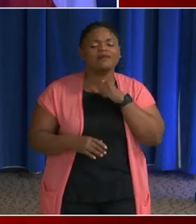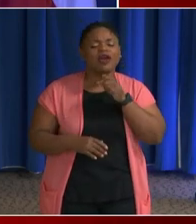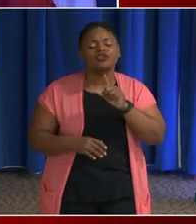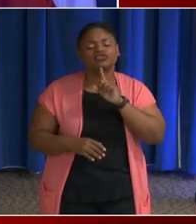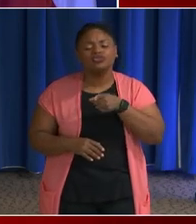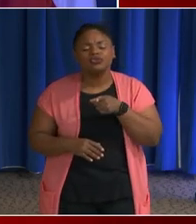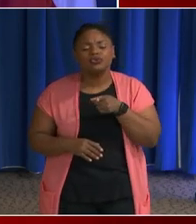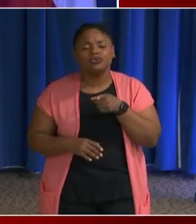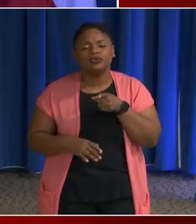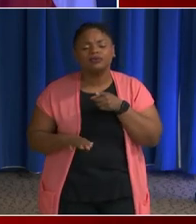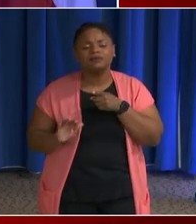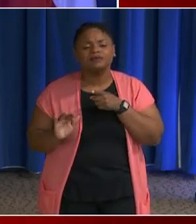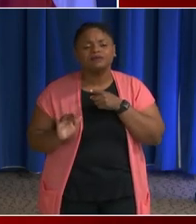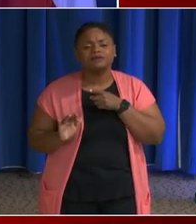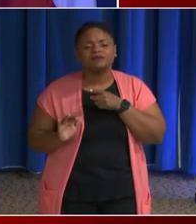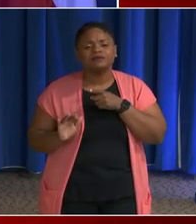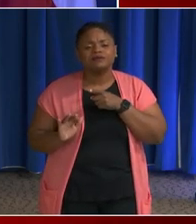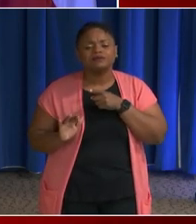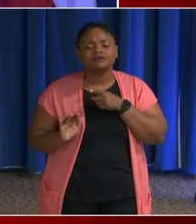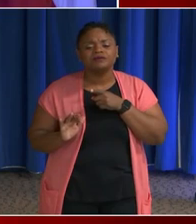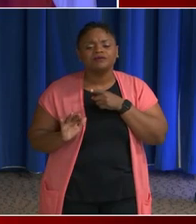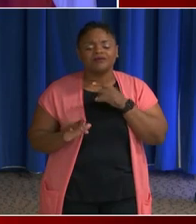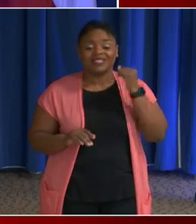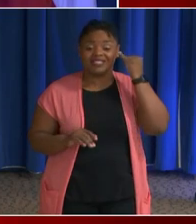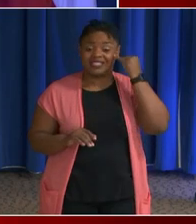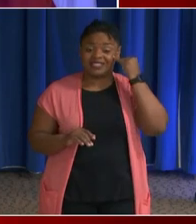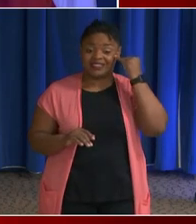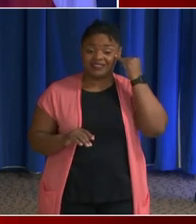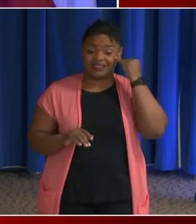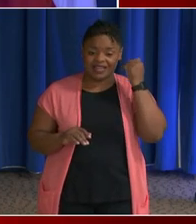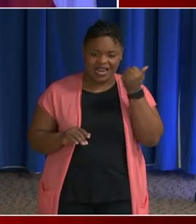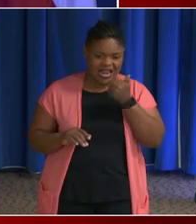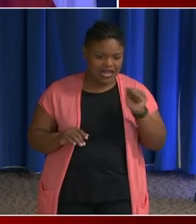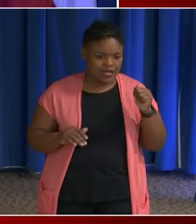a deliberative process adds anything there.